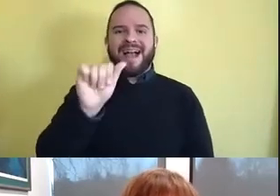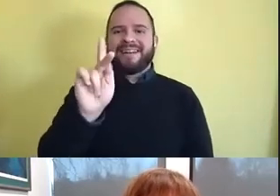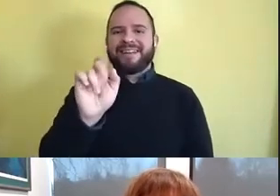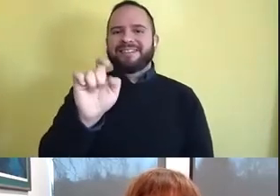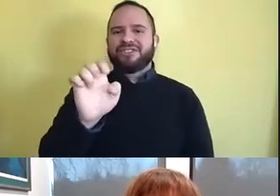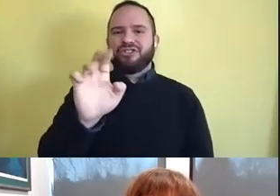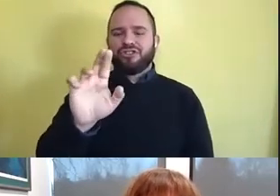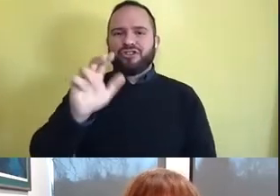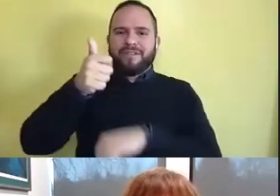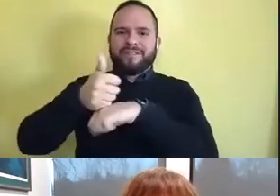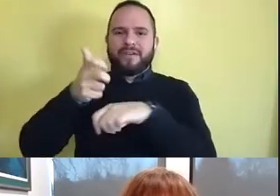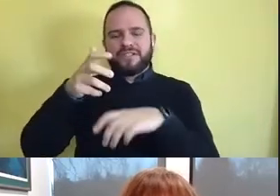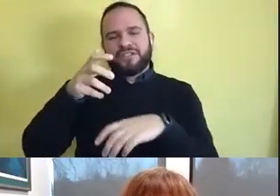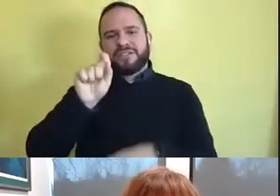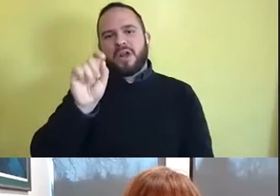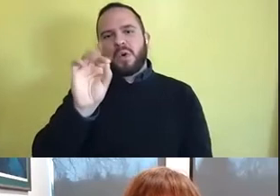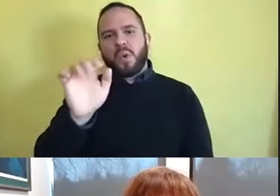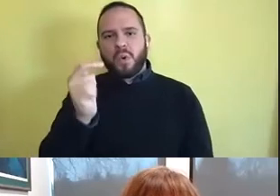kfgrantprogram@kesslerfoundation.org. That's